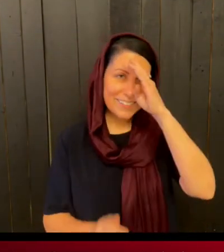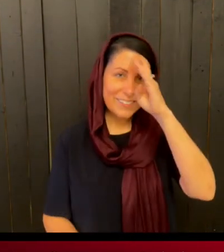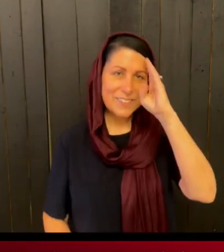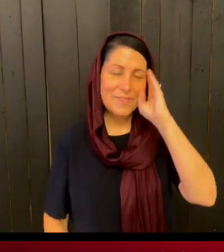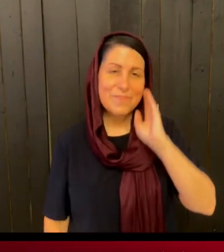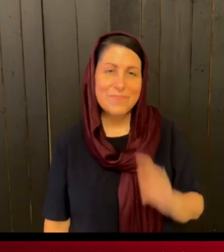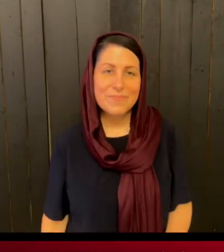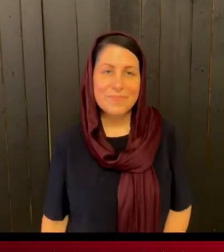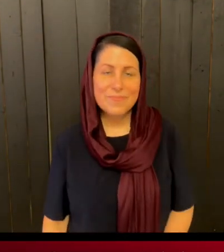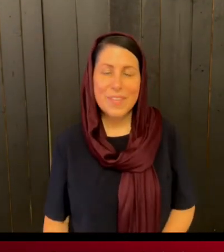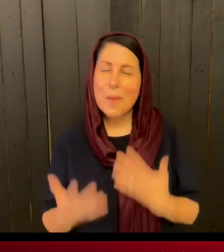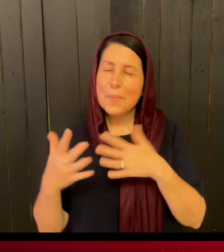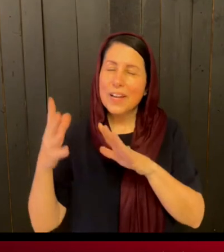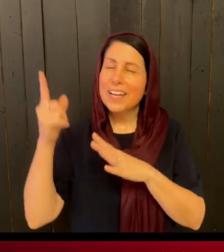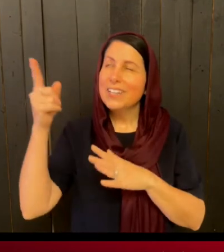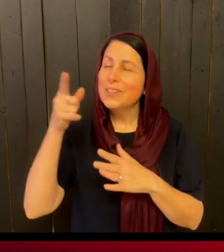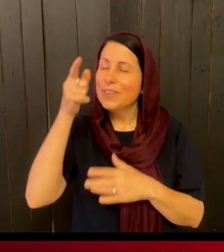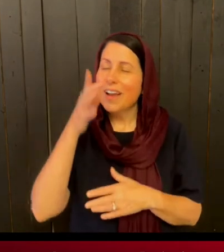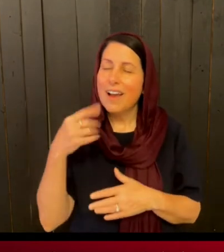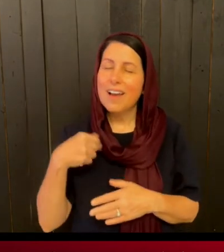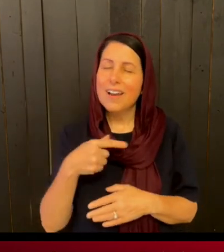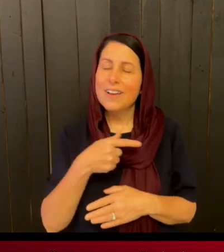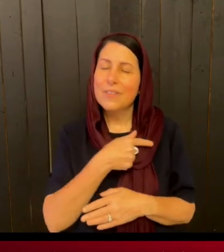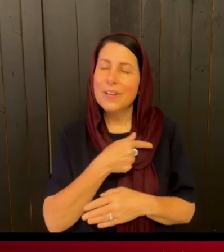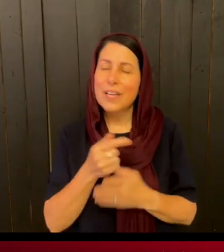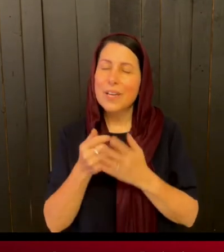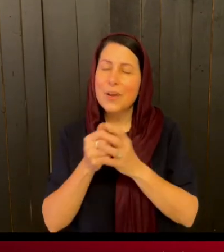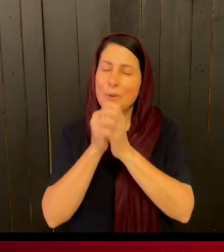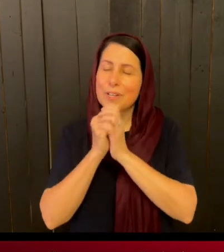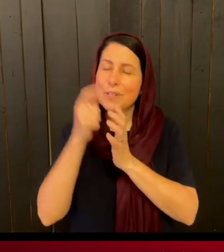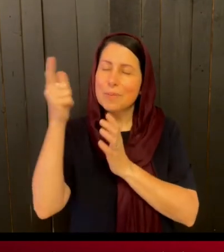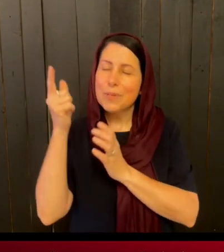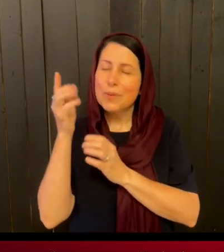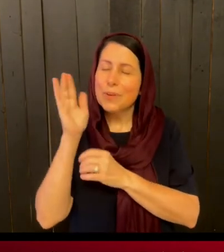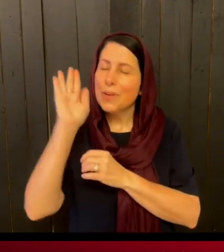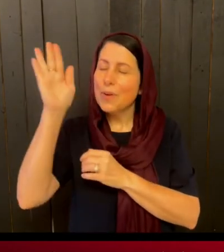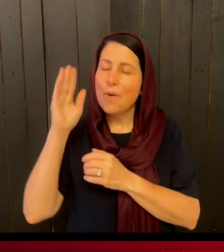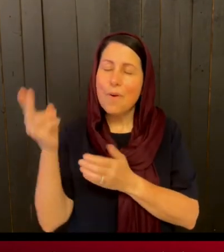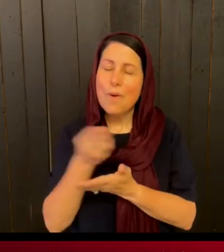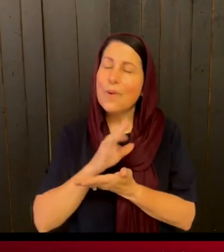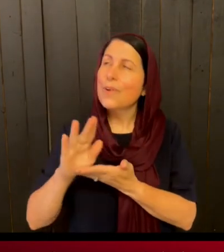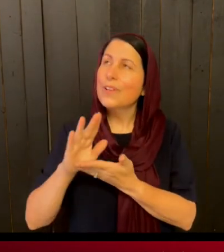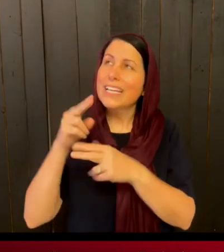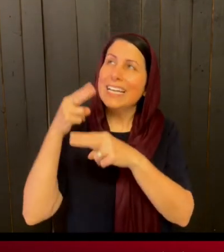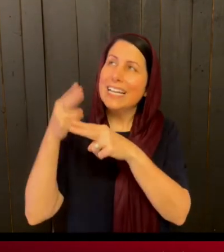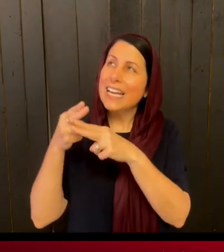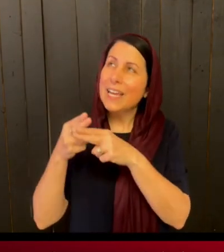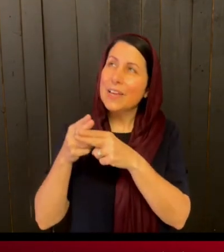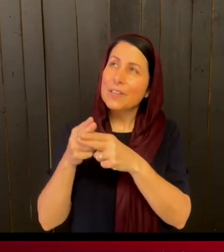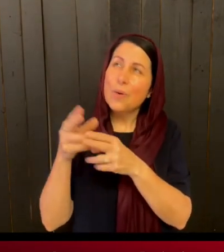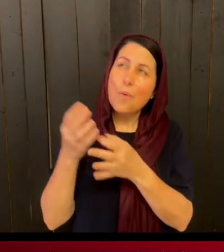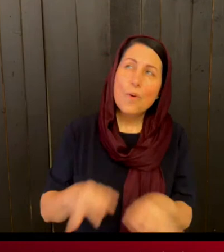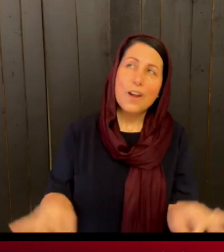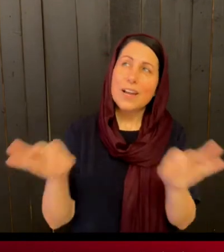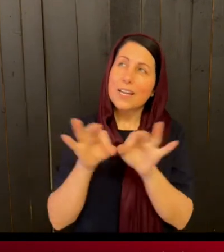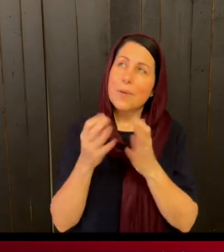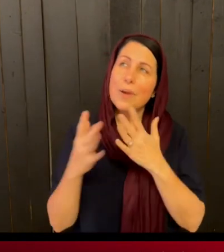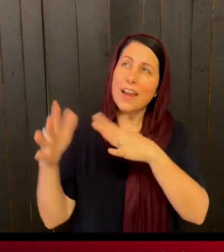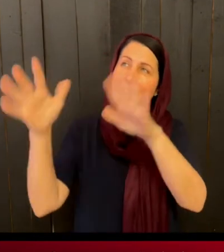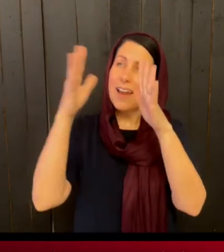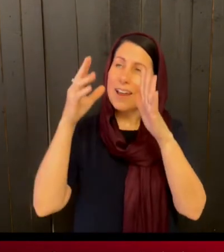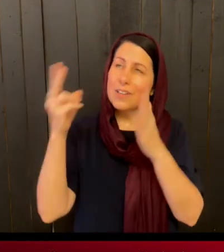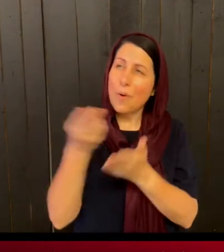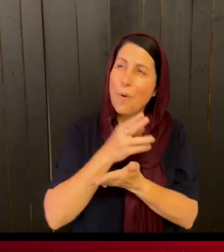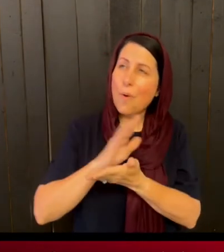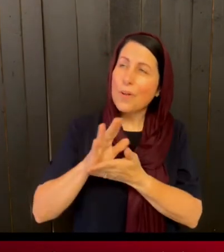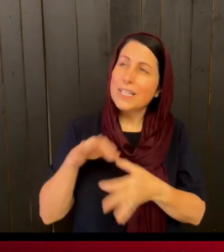Yes, praise you, God. Hallelujah. We worship you, God. Your holy name is worthy to be praised, God. Holy Spirit, we just